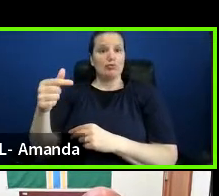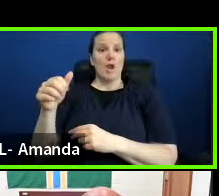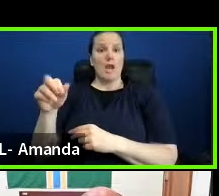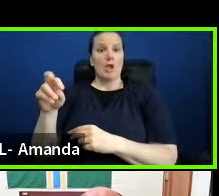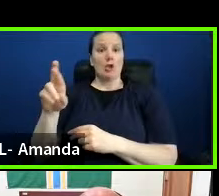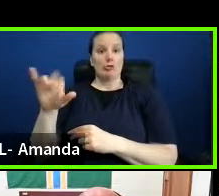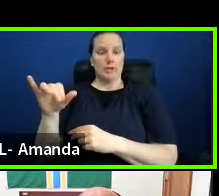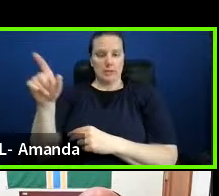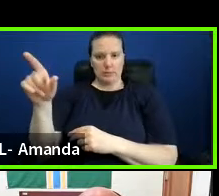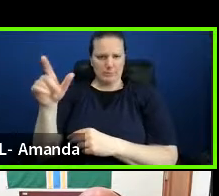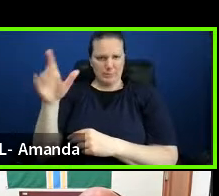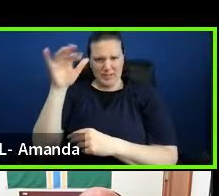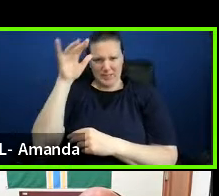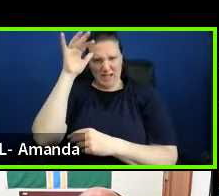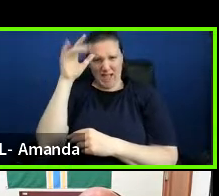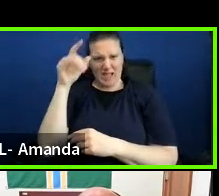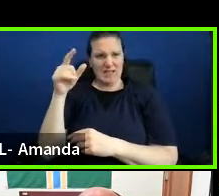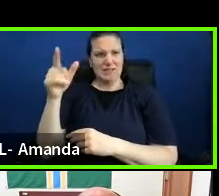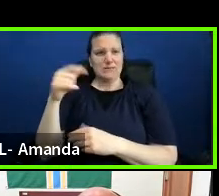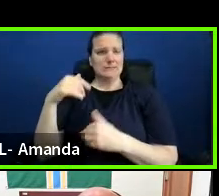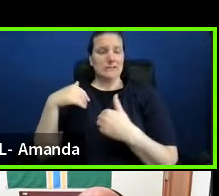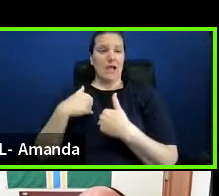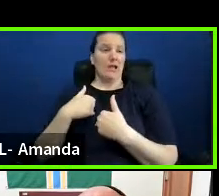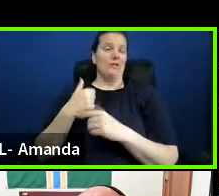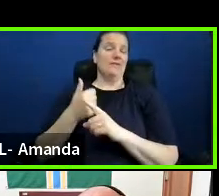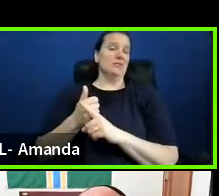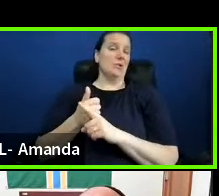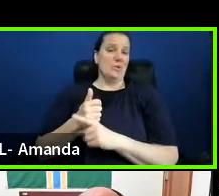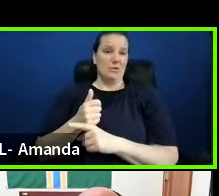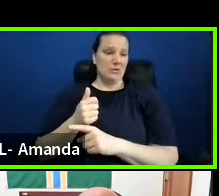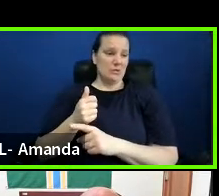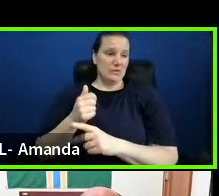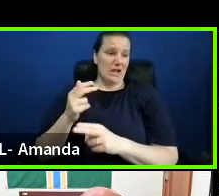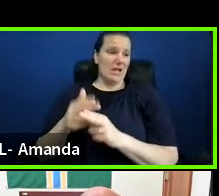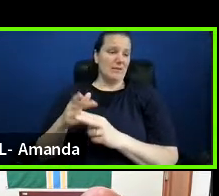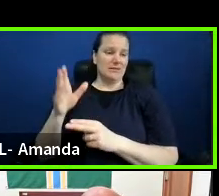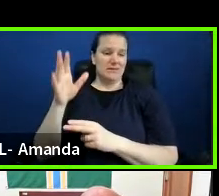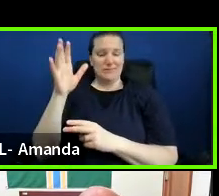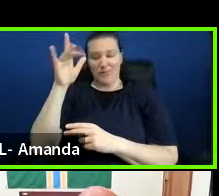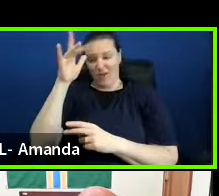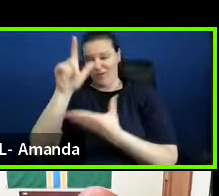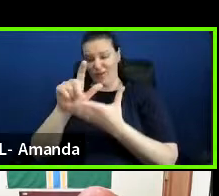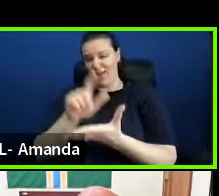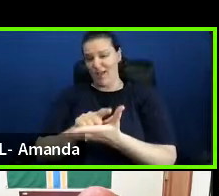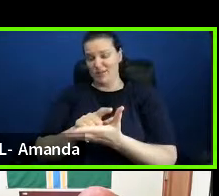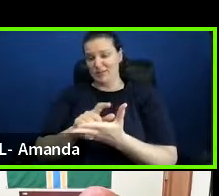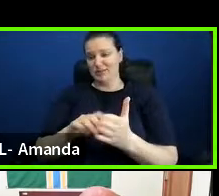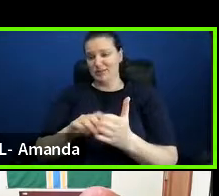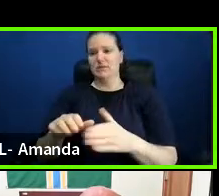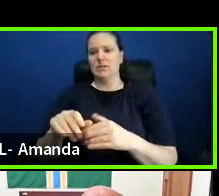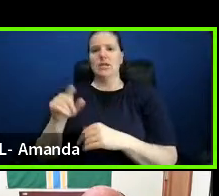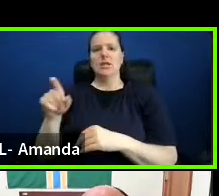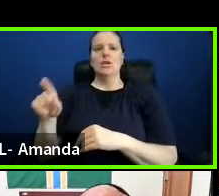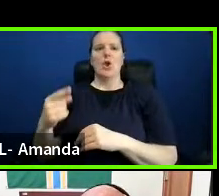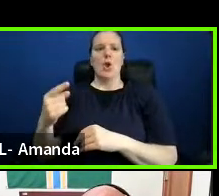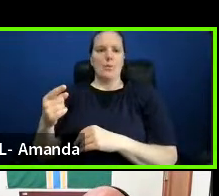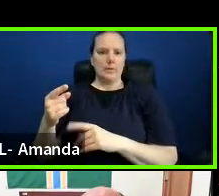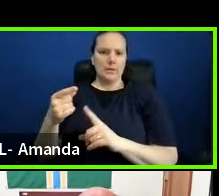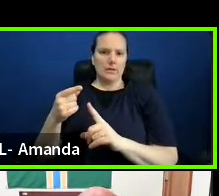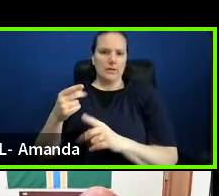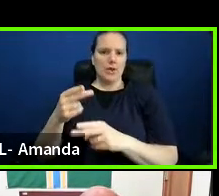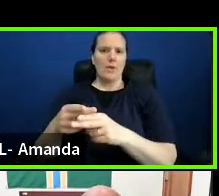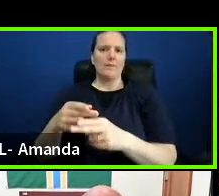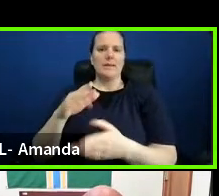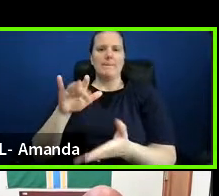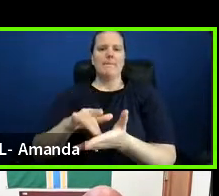And I think my dad got tired of his own name and maybe his father-in-law's. So he always called me by my middle